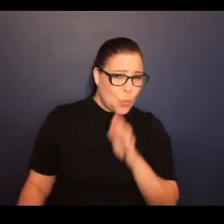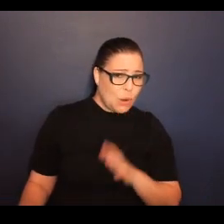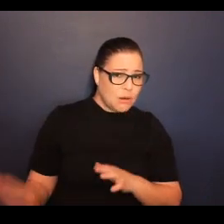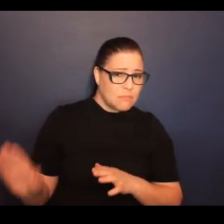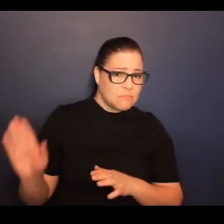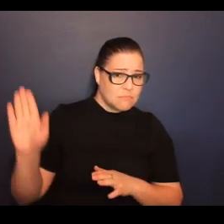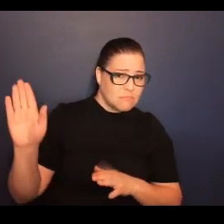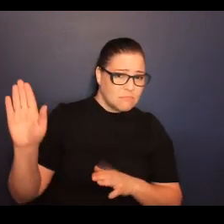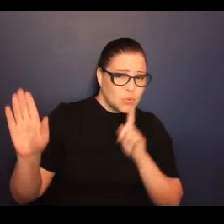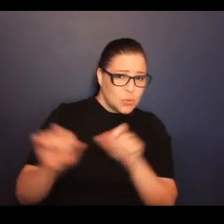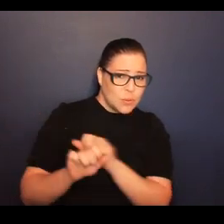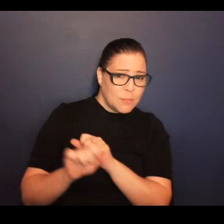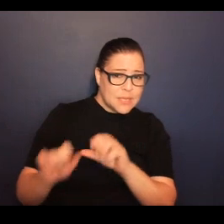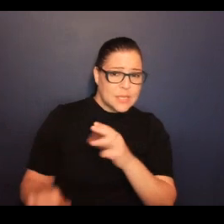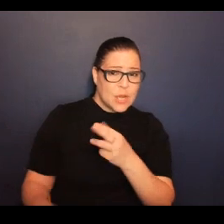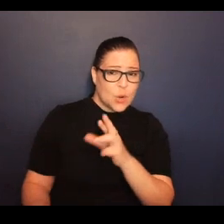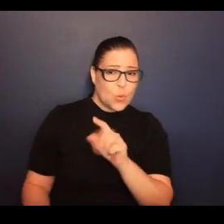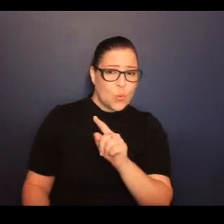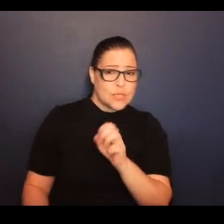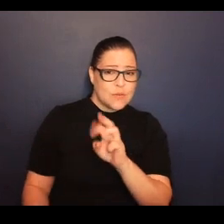but Christopher.